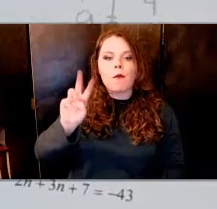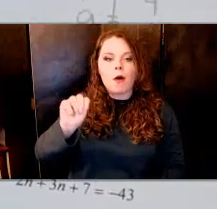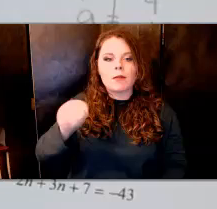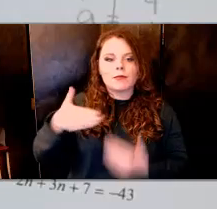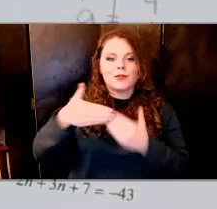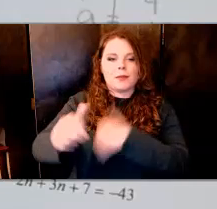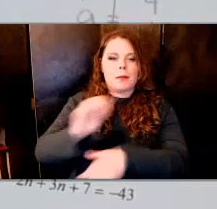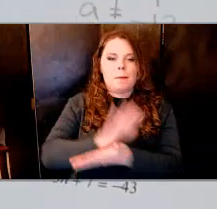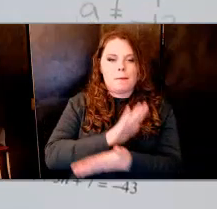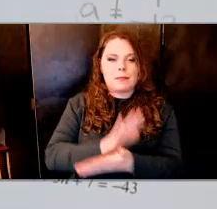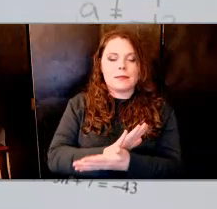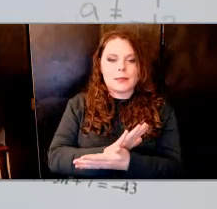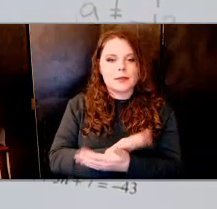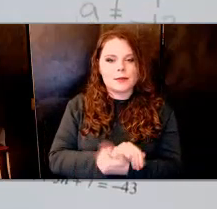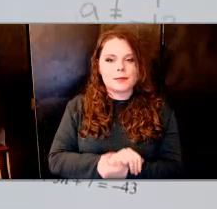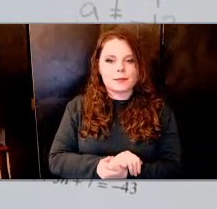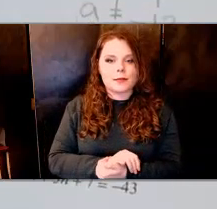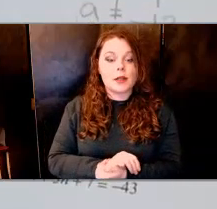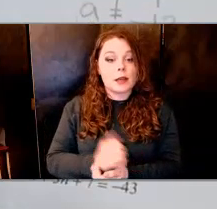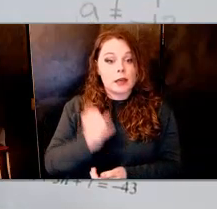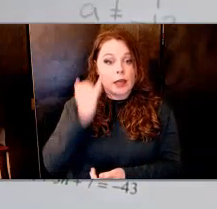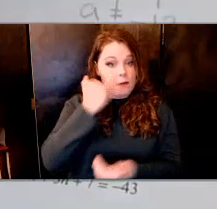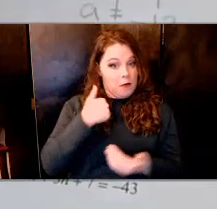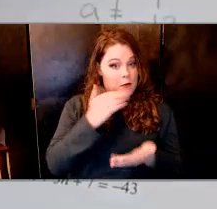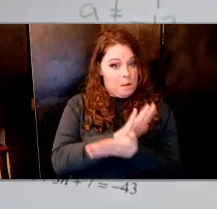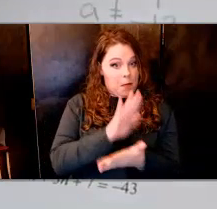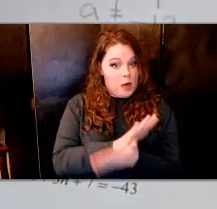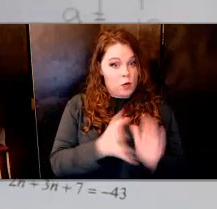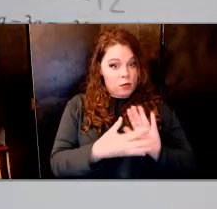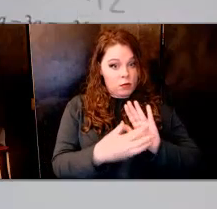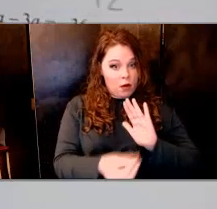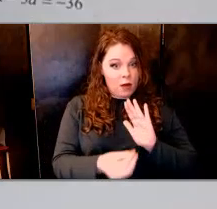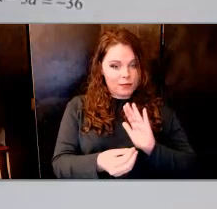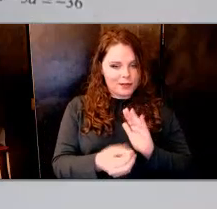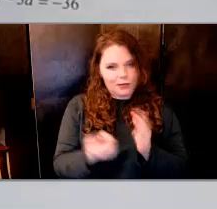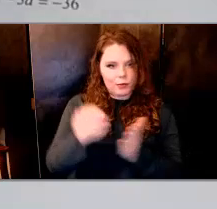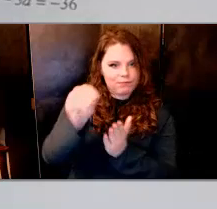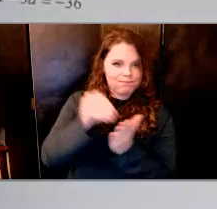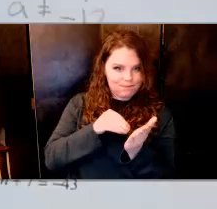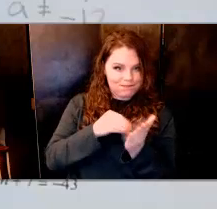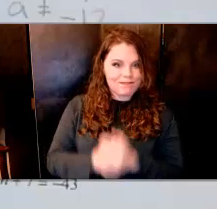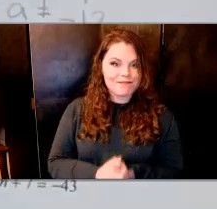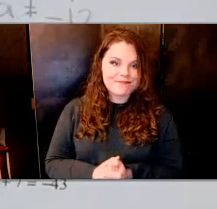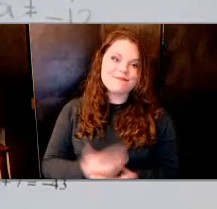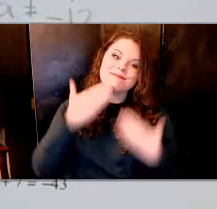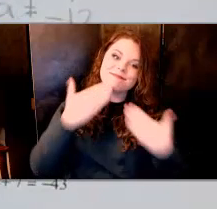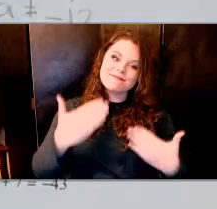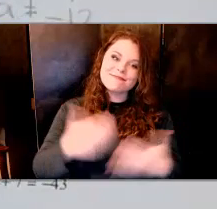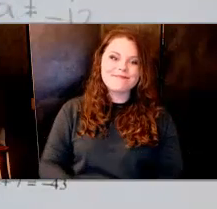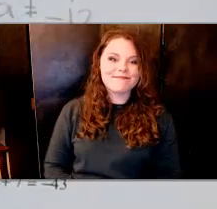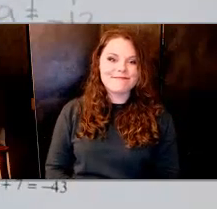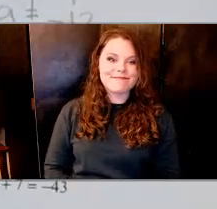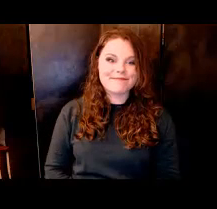have the ones that we did not do together. If you have a paper copy, you will be doing the paper copy. Thank you.